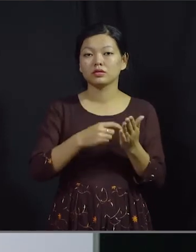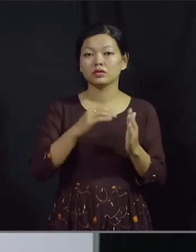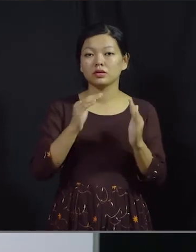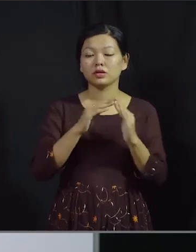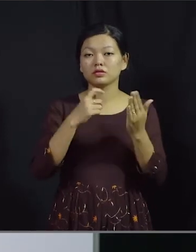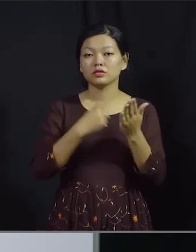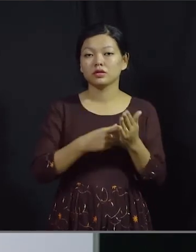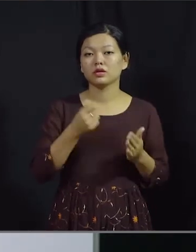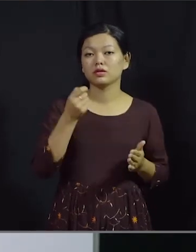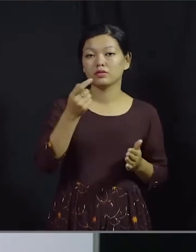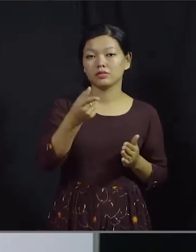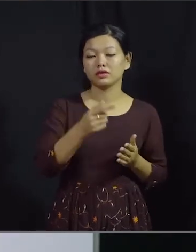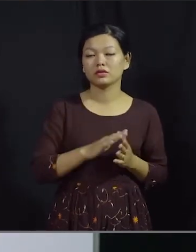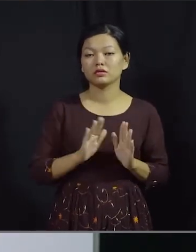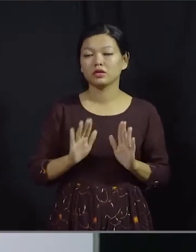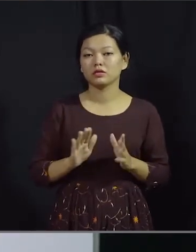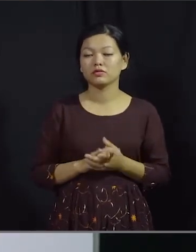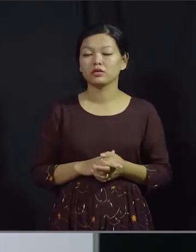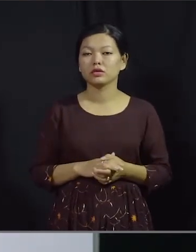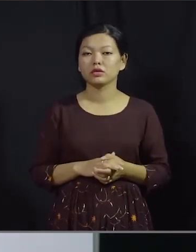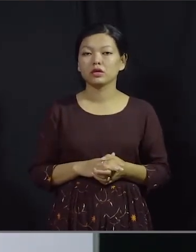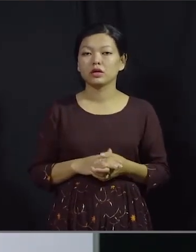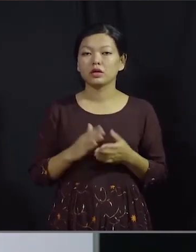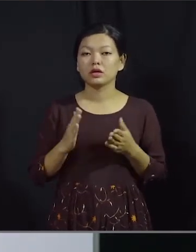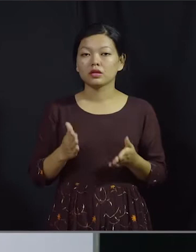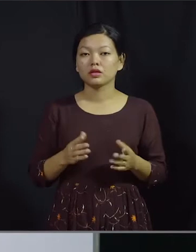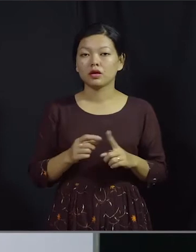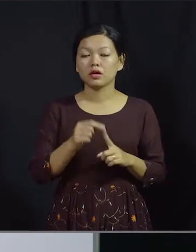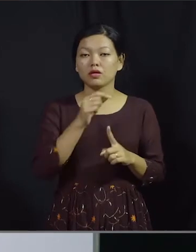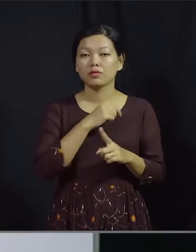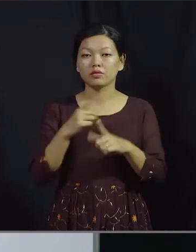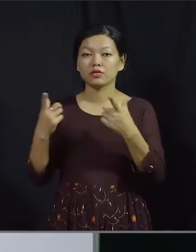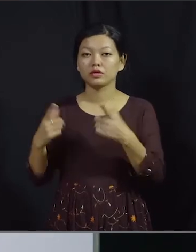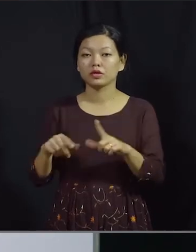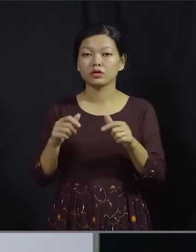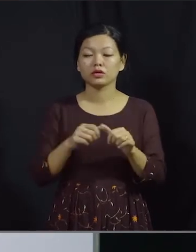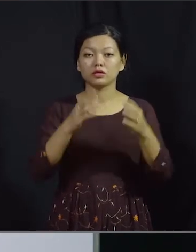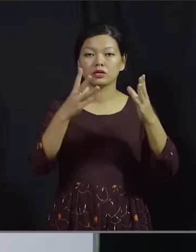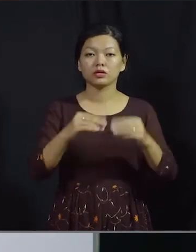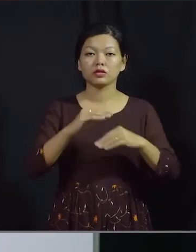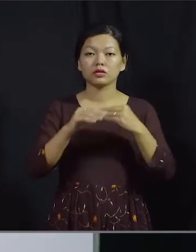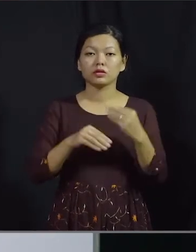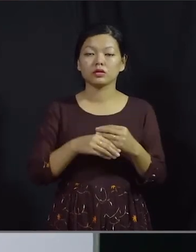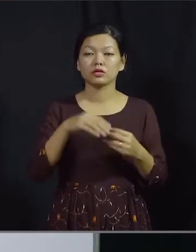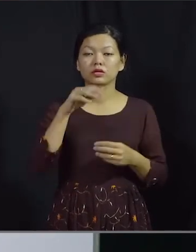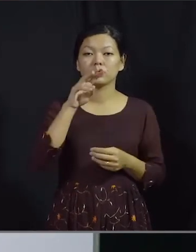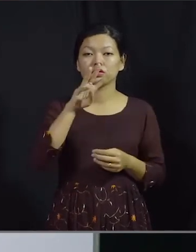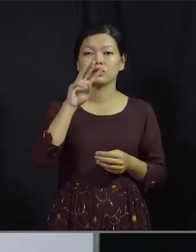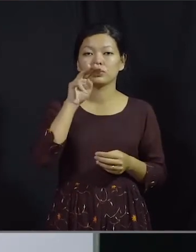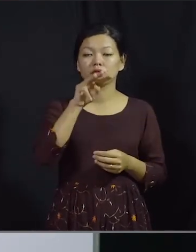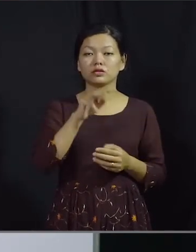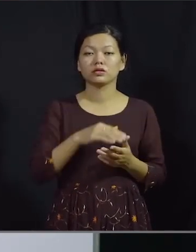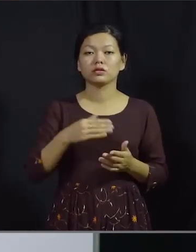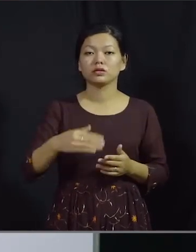out of the amount of insurance which was debited entirely to profit and loss account. Rupees 3,000 be carried